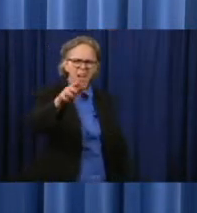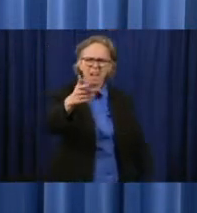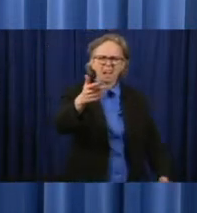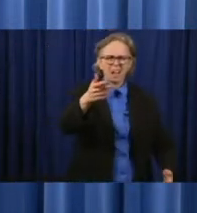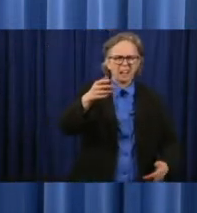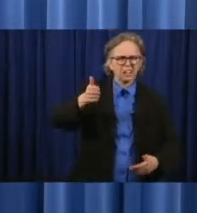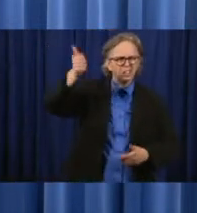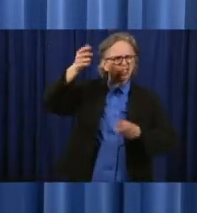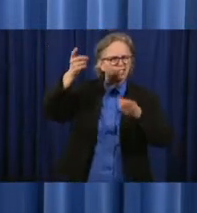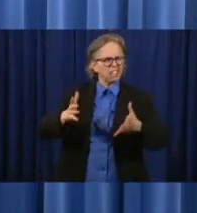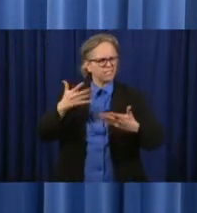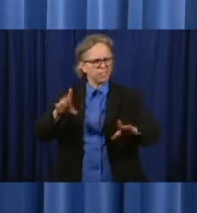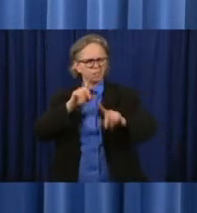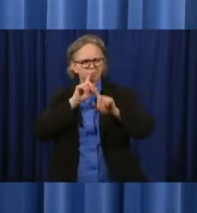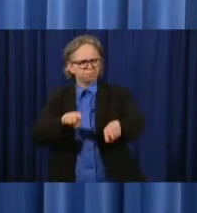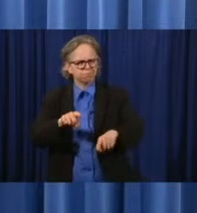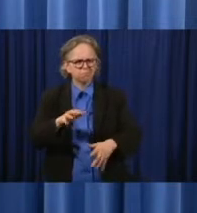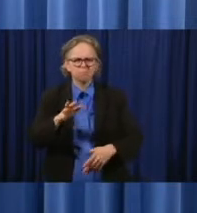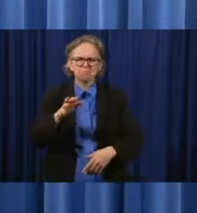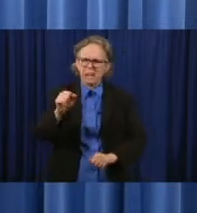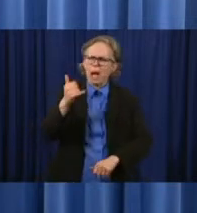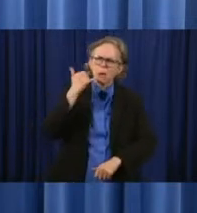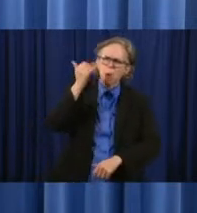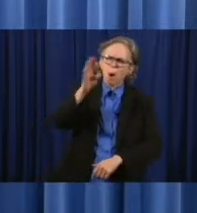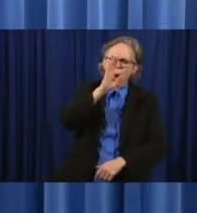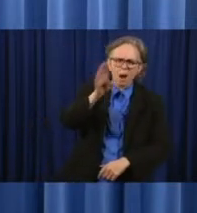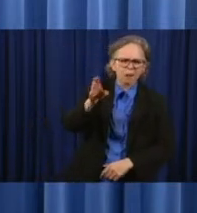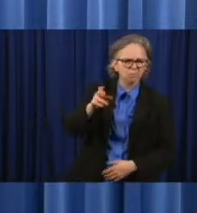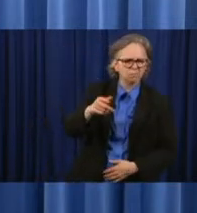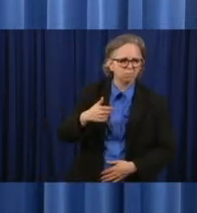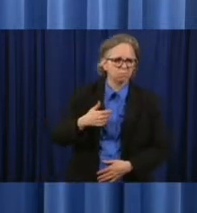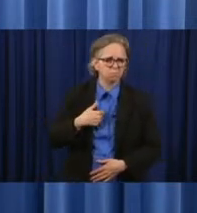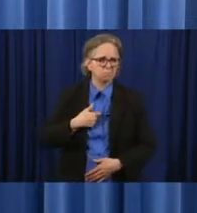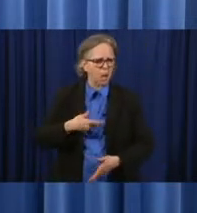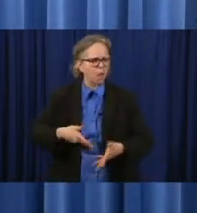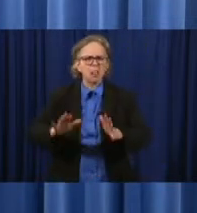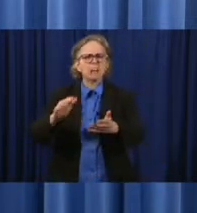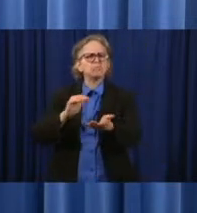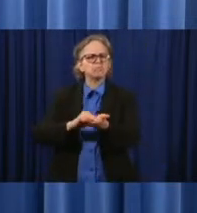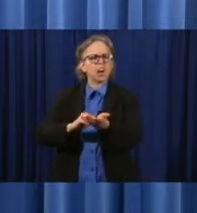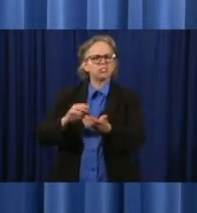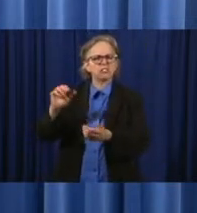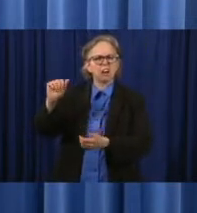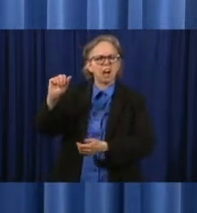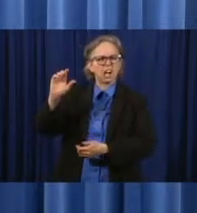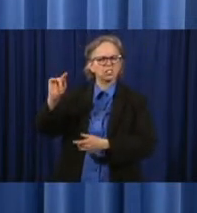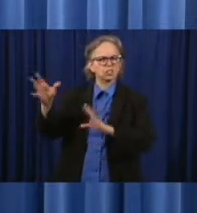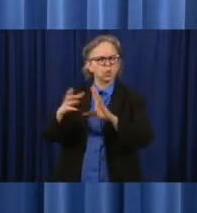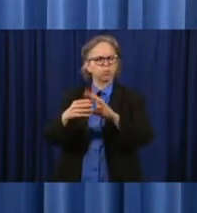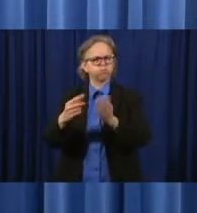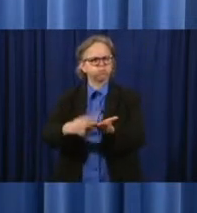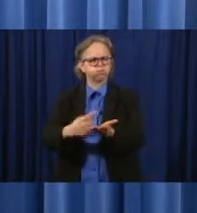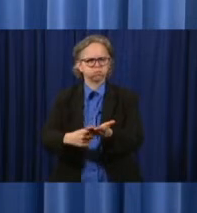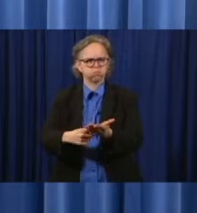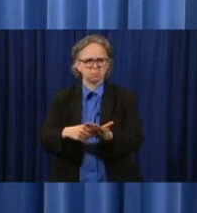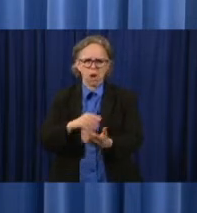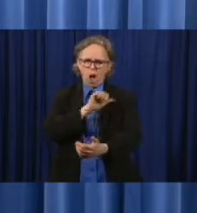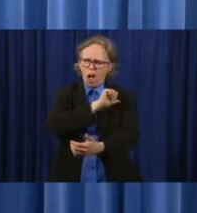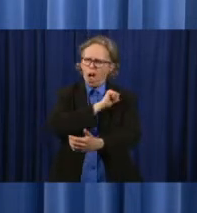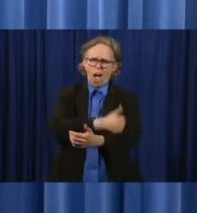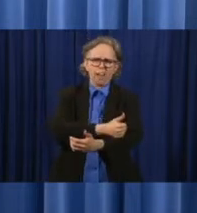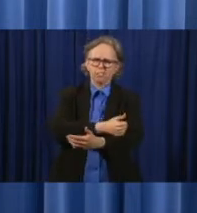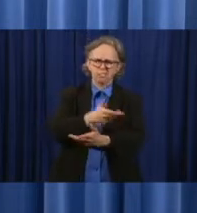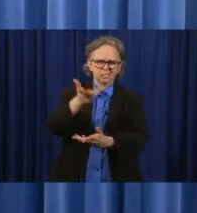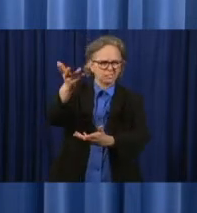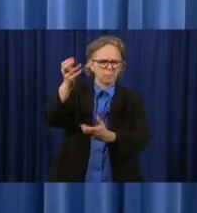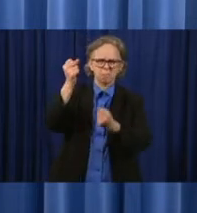Dr. Acton take that because I've authorized as much testing as is medically appropriate. And if